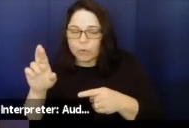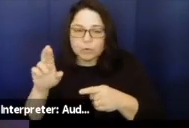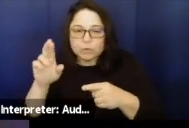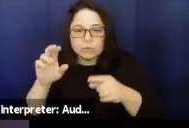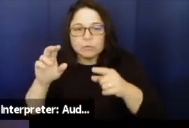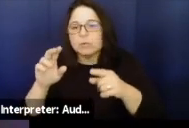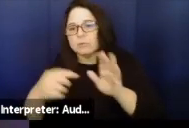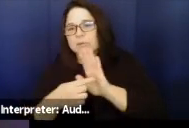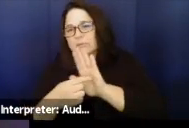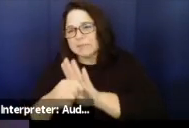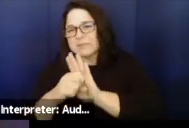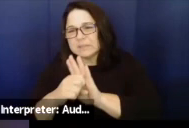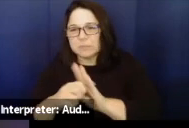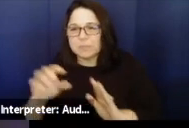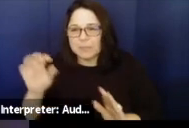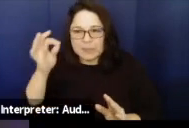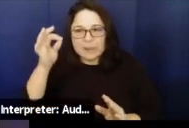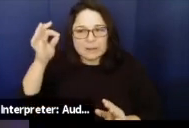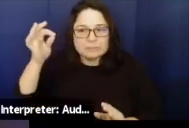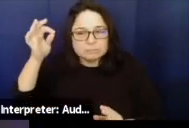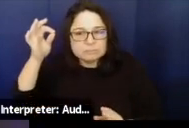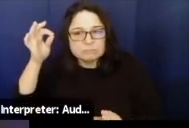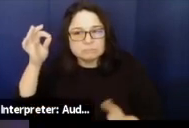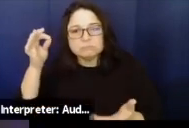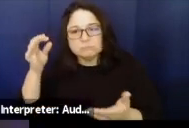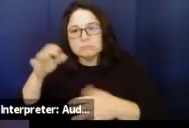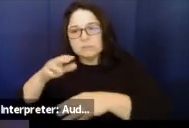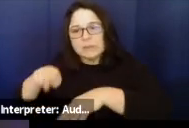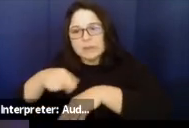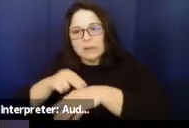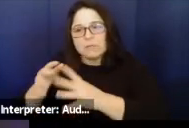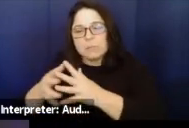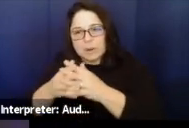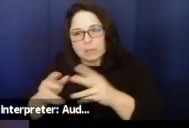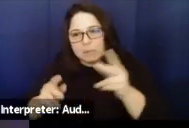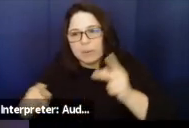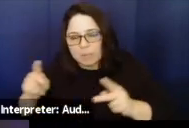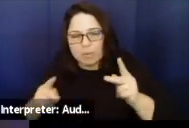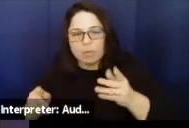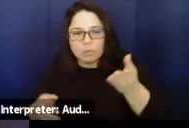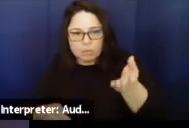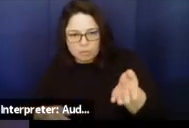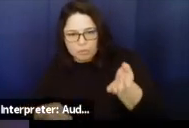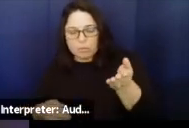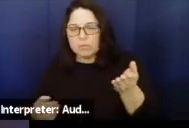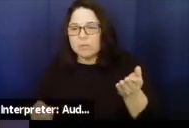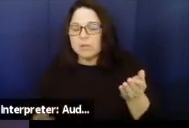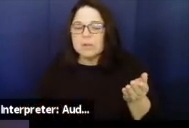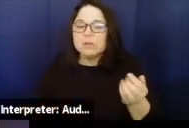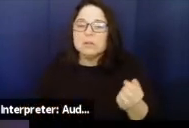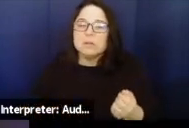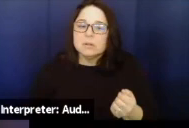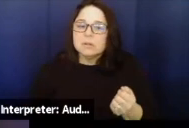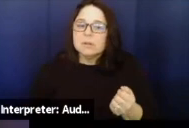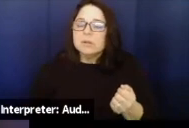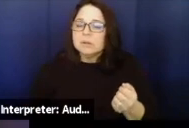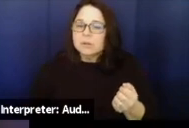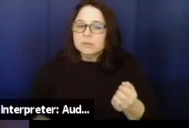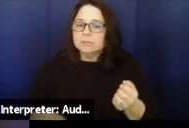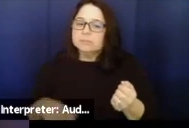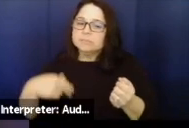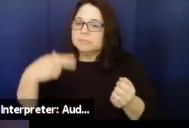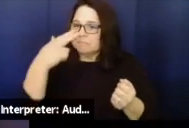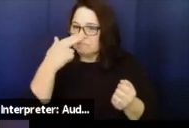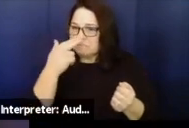Native Americans. And in this instance represents here, the Second Continental Congress. A good-humored Dutchman